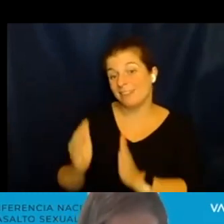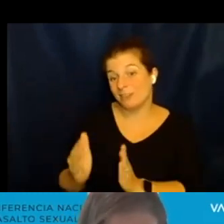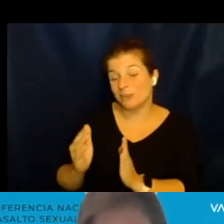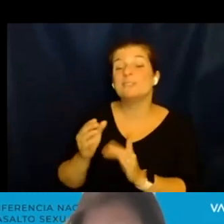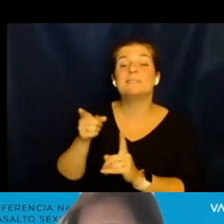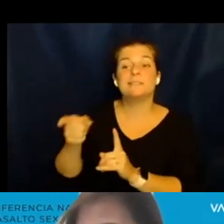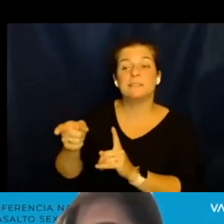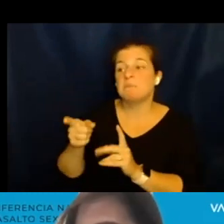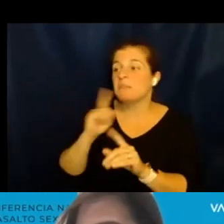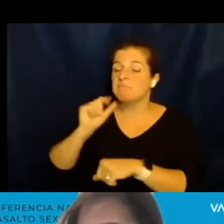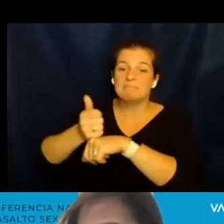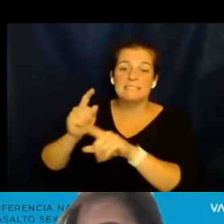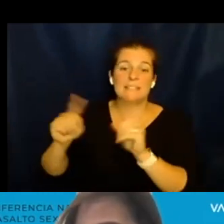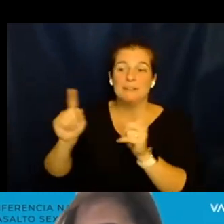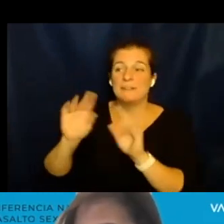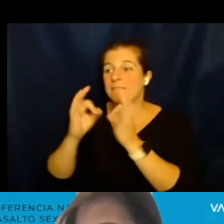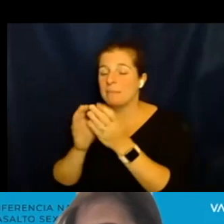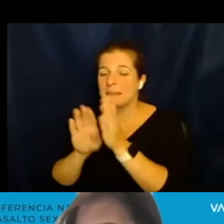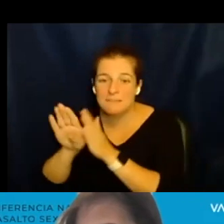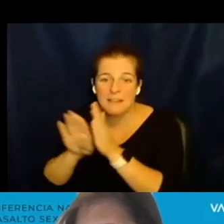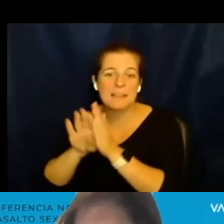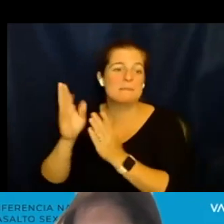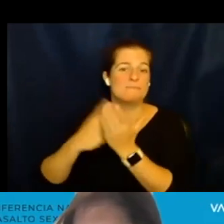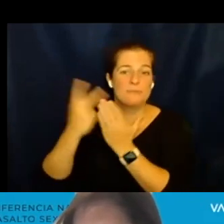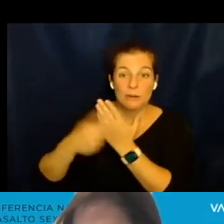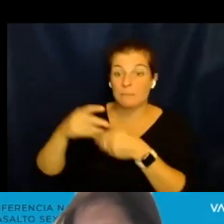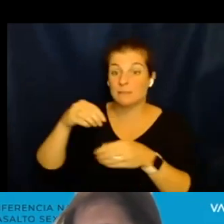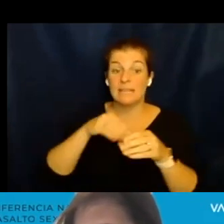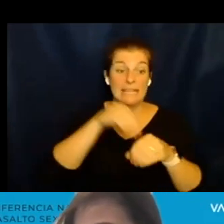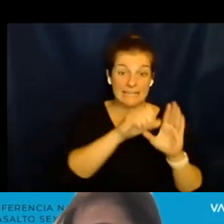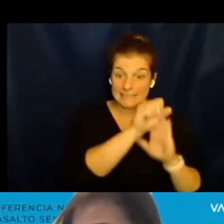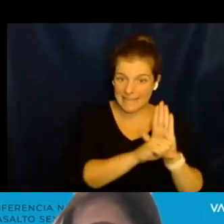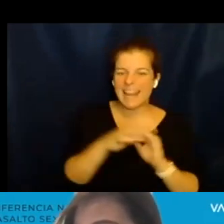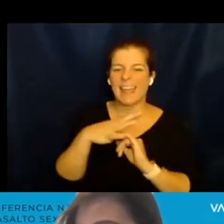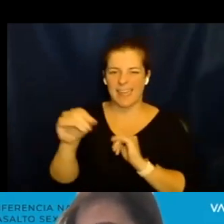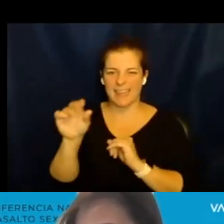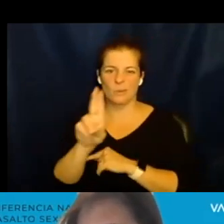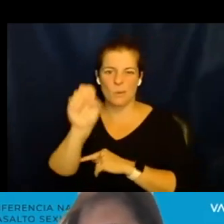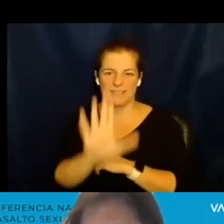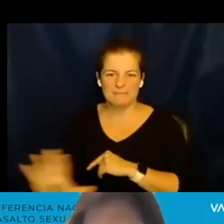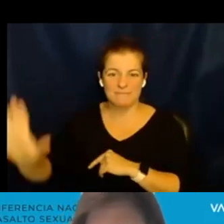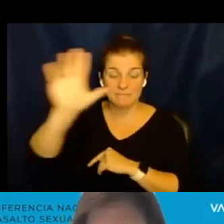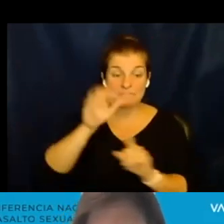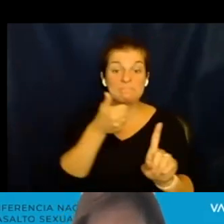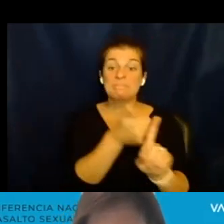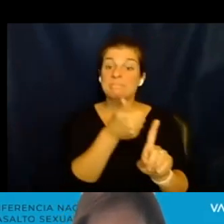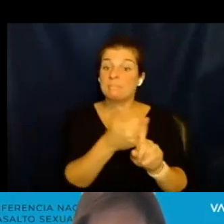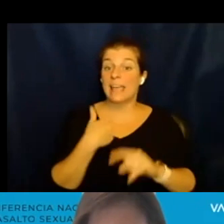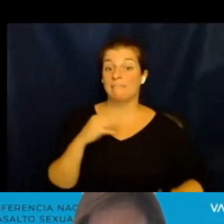programs throughout the entire state and throughout the country. Pastor Ortega has his master's degree in